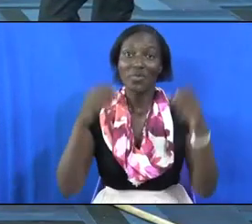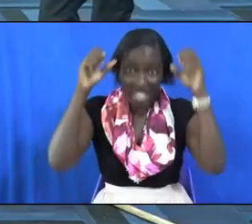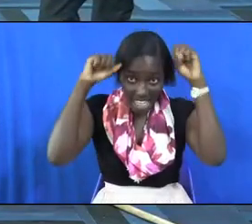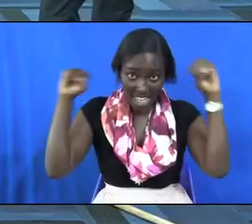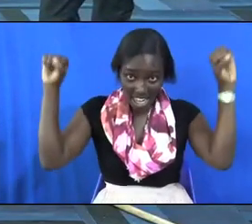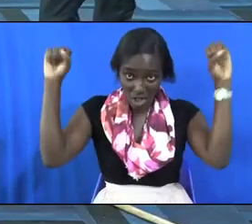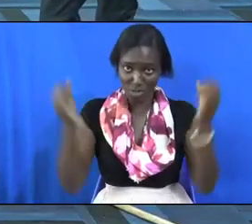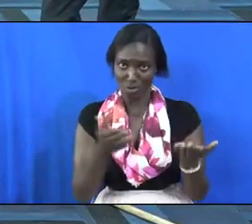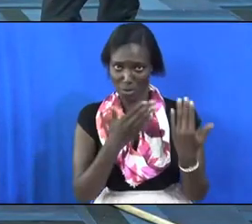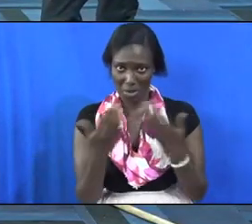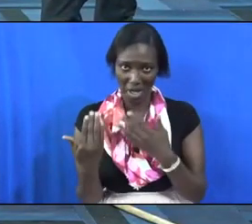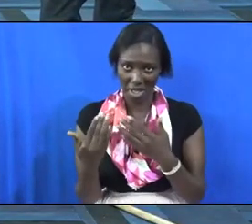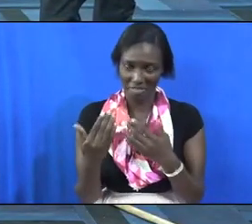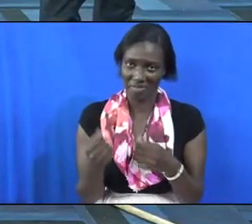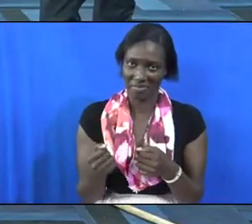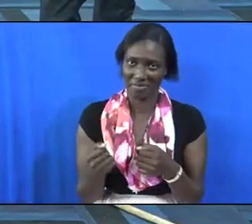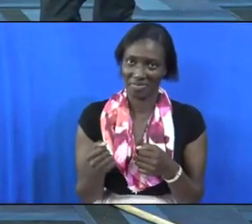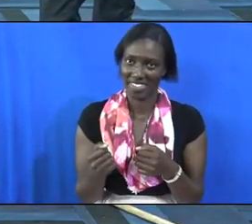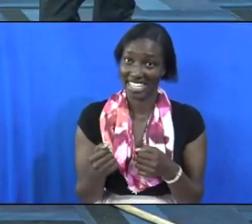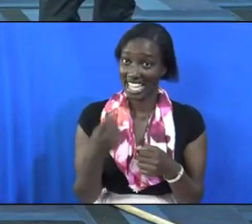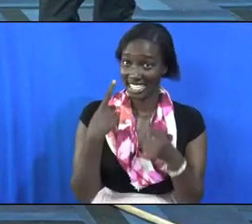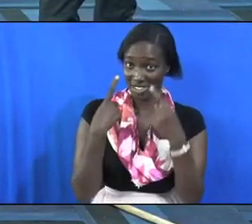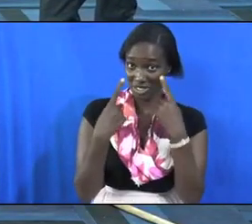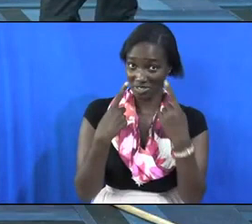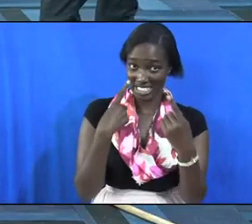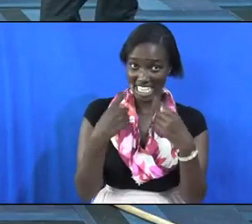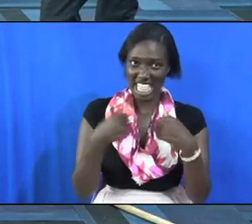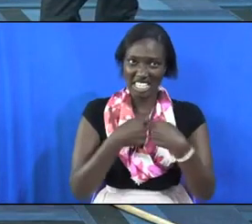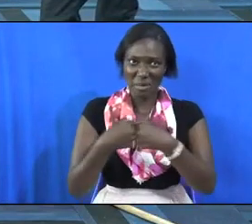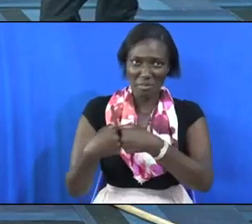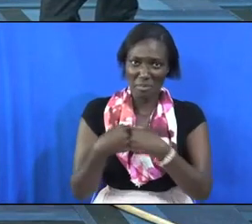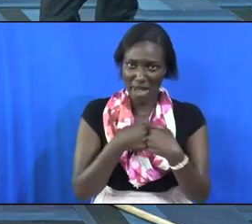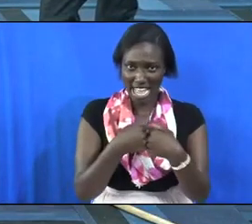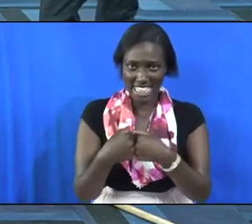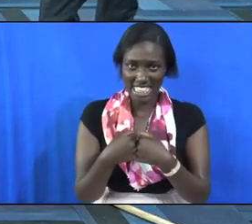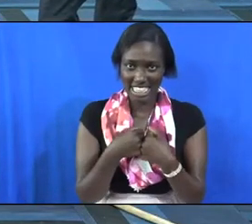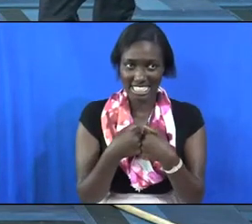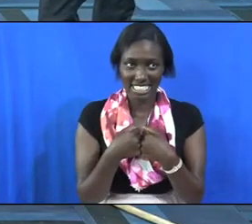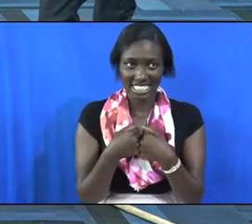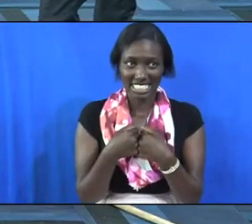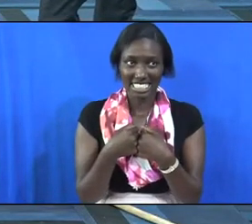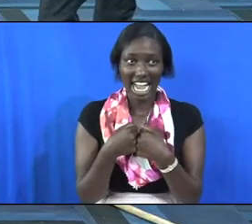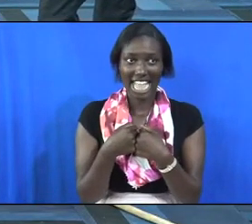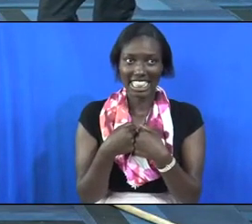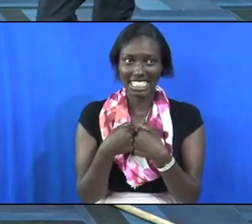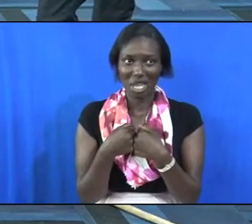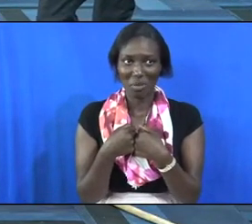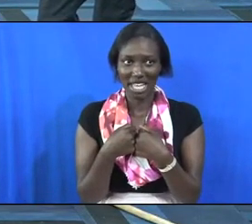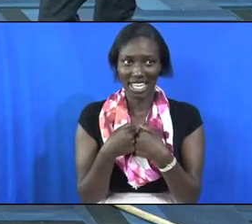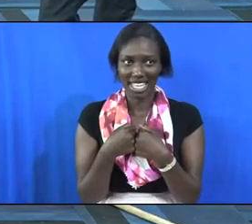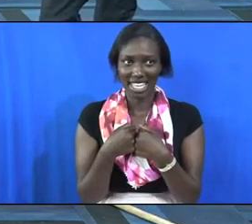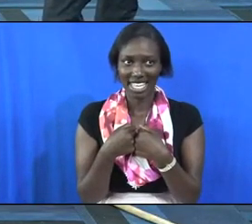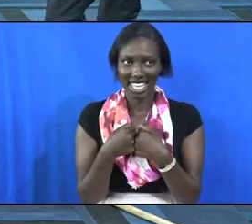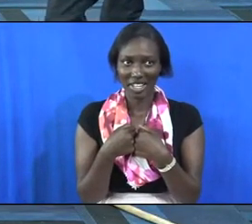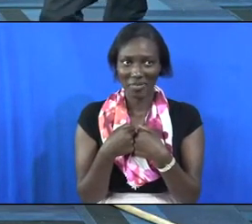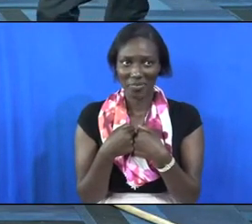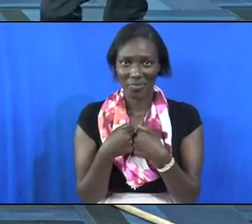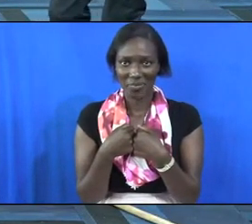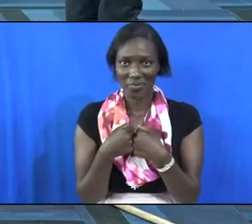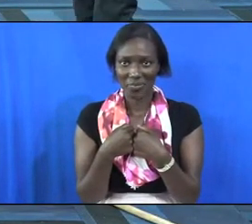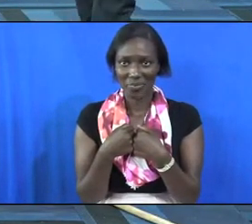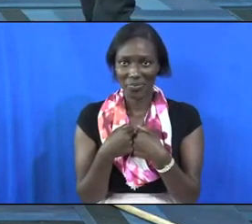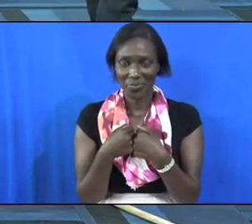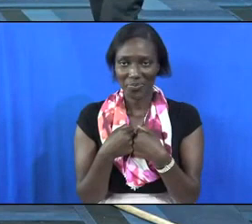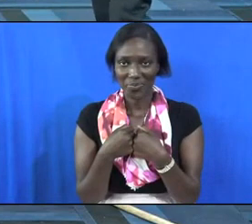Just like what you've seen, there was a big bathroom for the cows that was called a cattle dip.